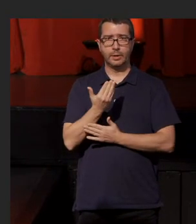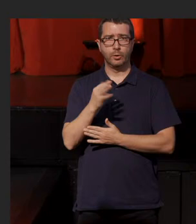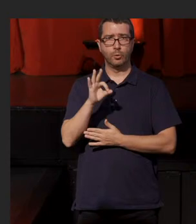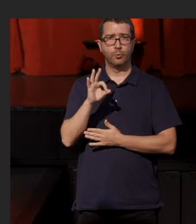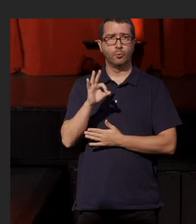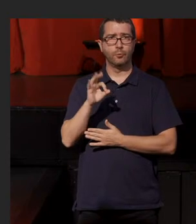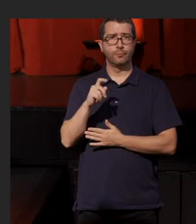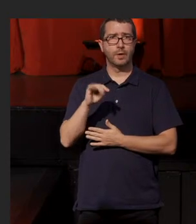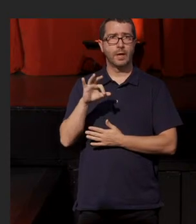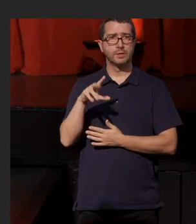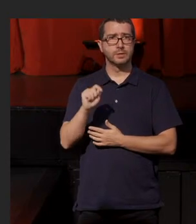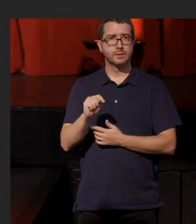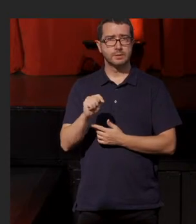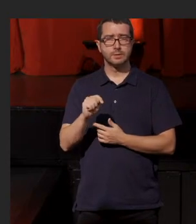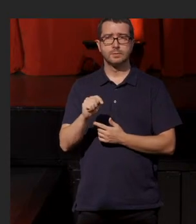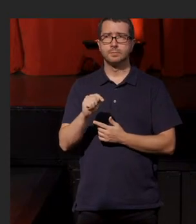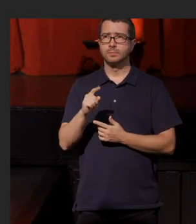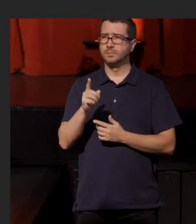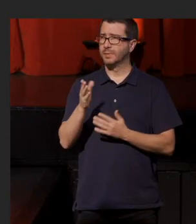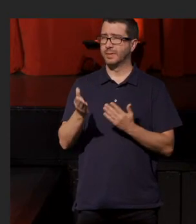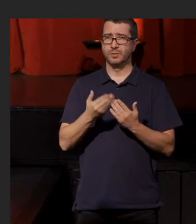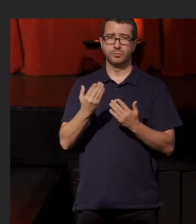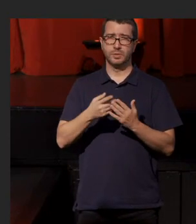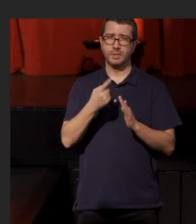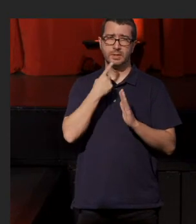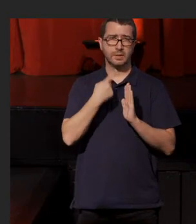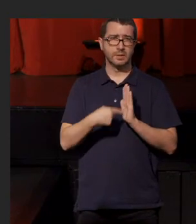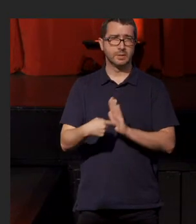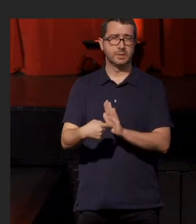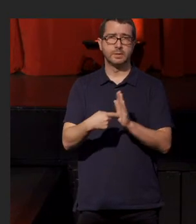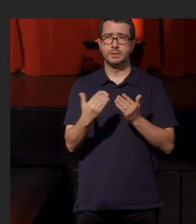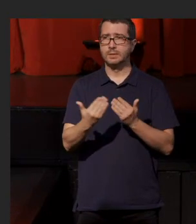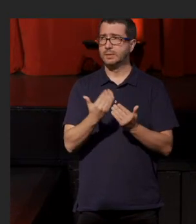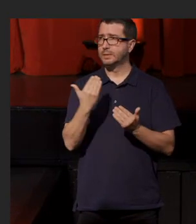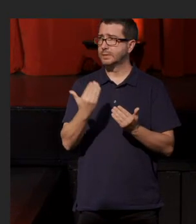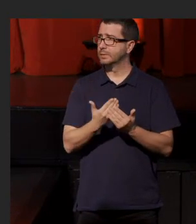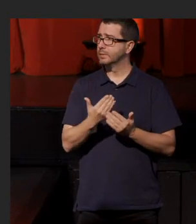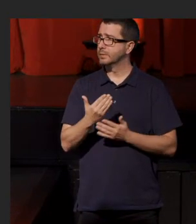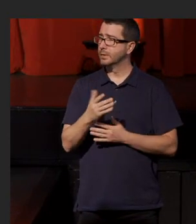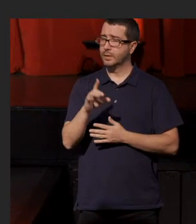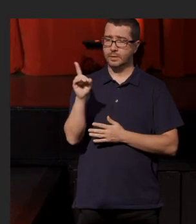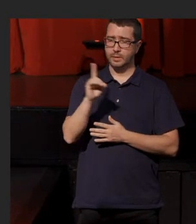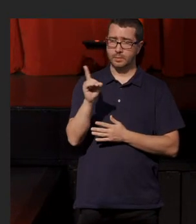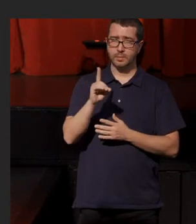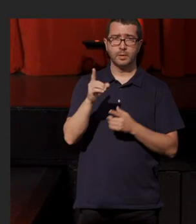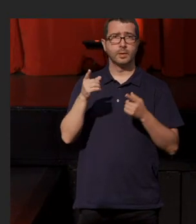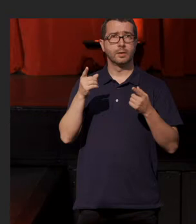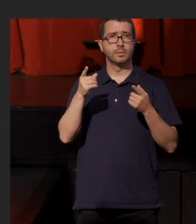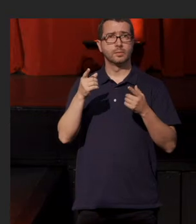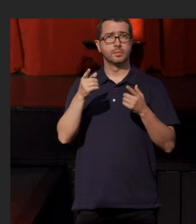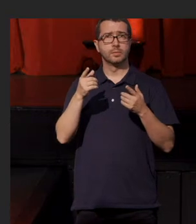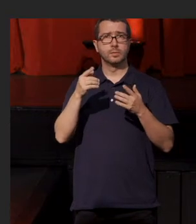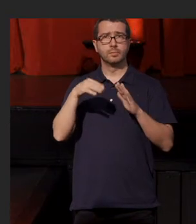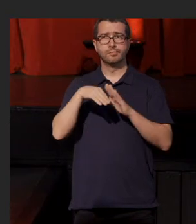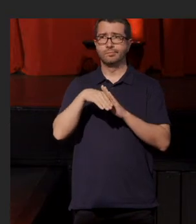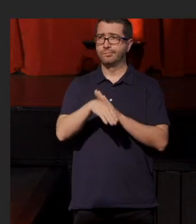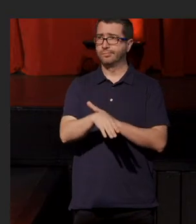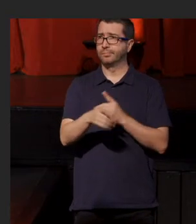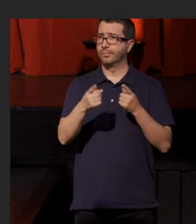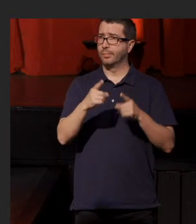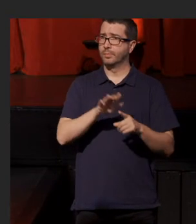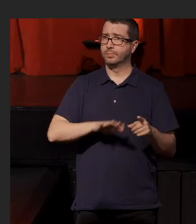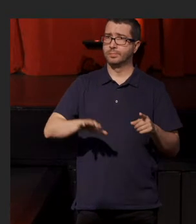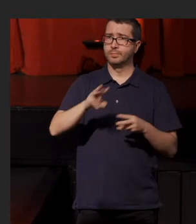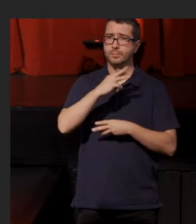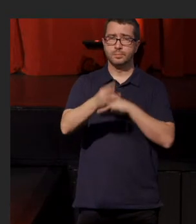actually easy to demonstrate empirically. There's democratic backsliding going on all over the world, and the spread